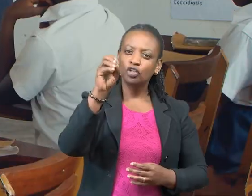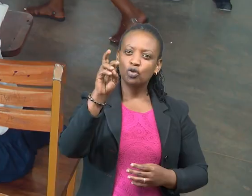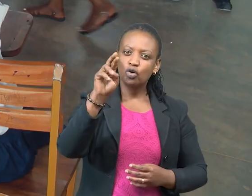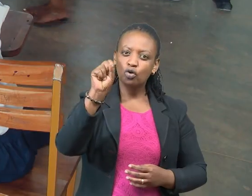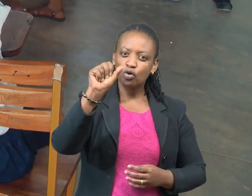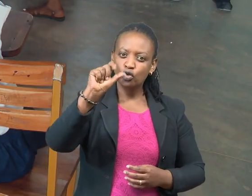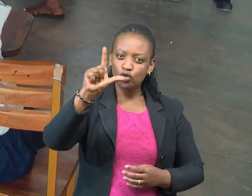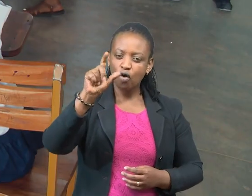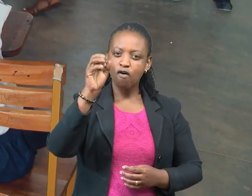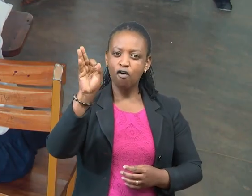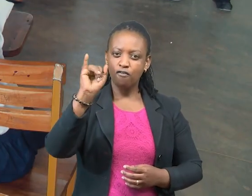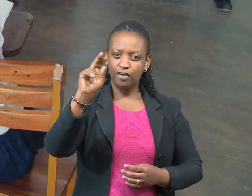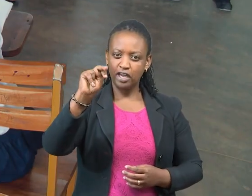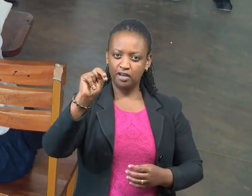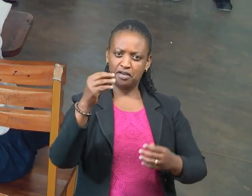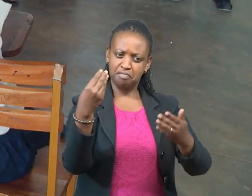Paste it.